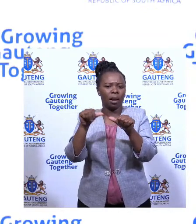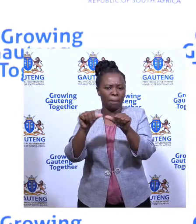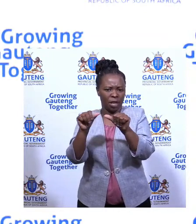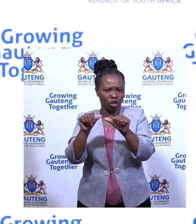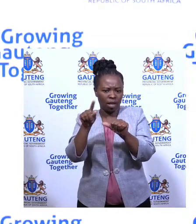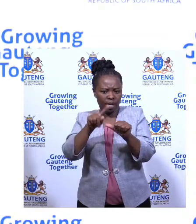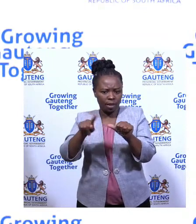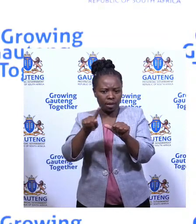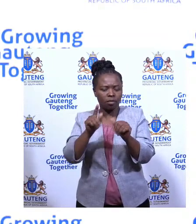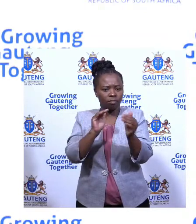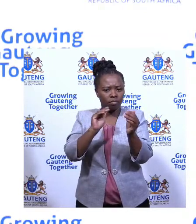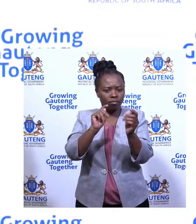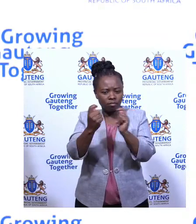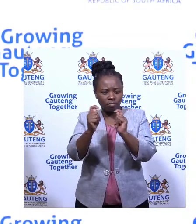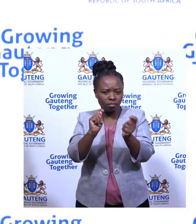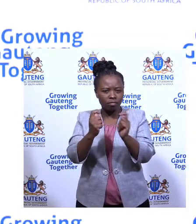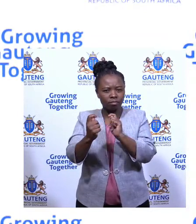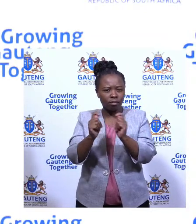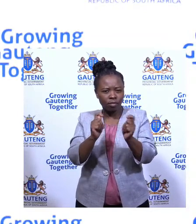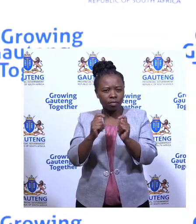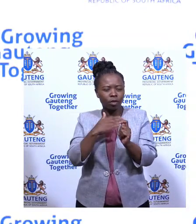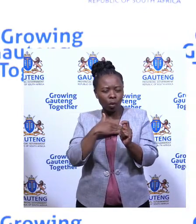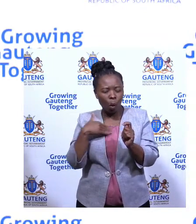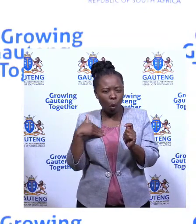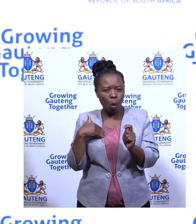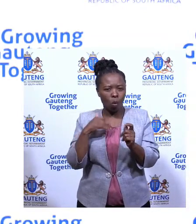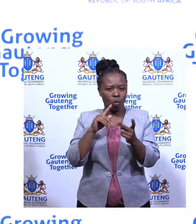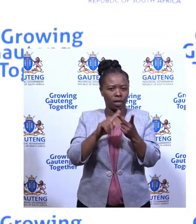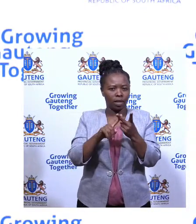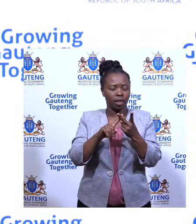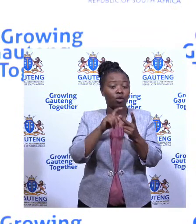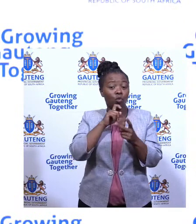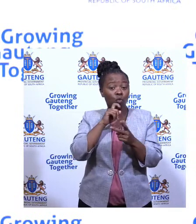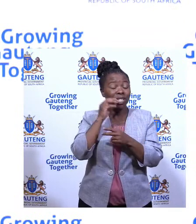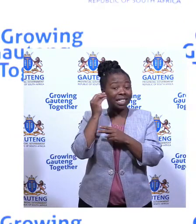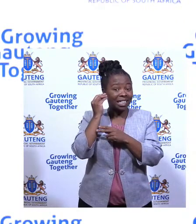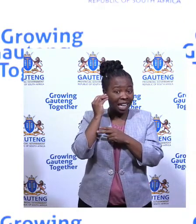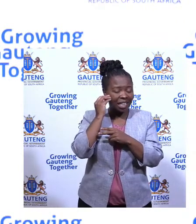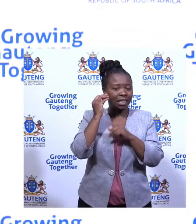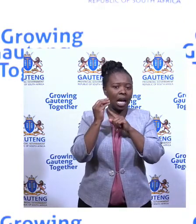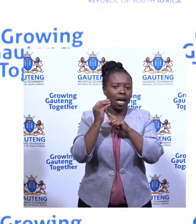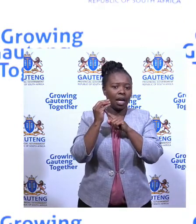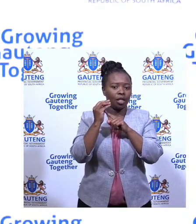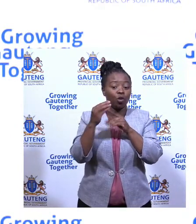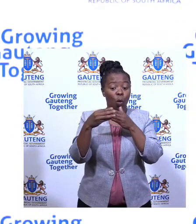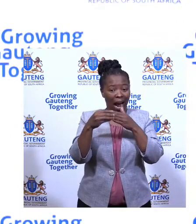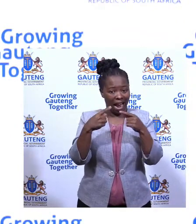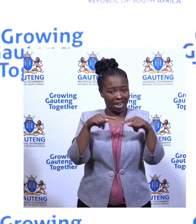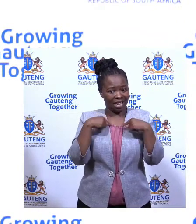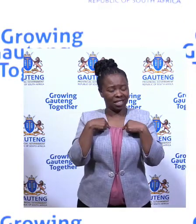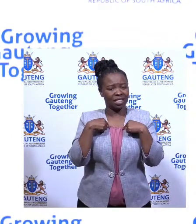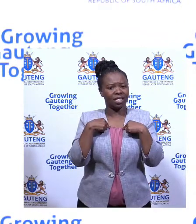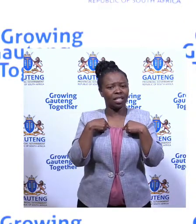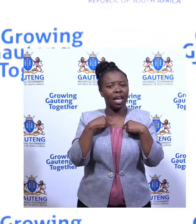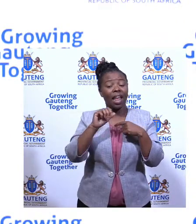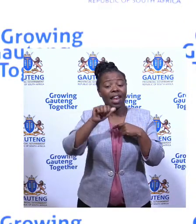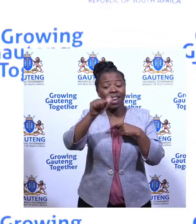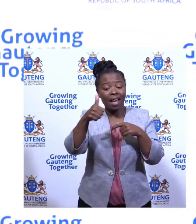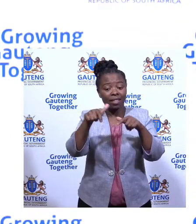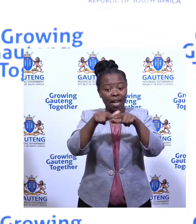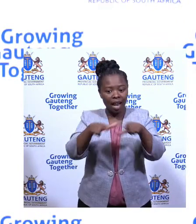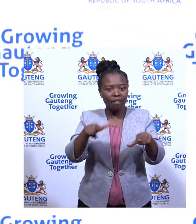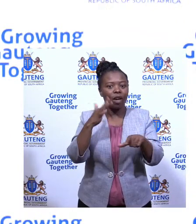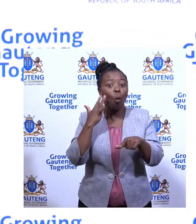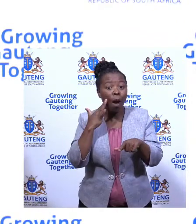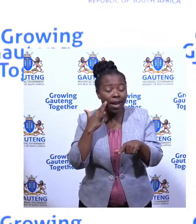recommends adjusting slowly and gradually and using data to guide us on when it's time to move on to the next level and when it's time